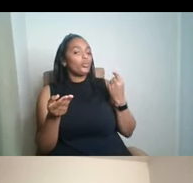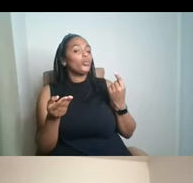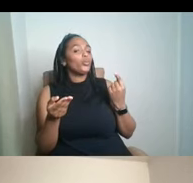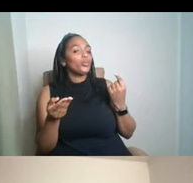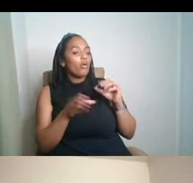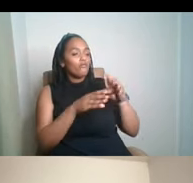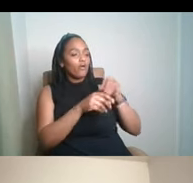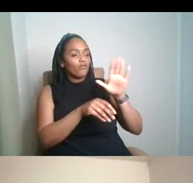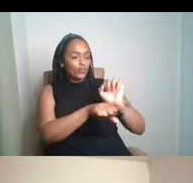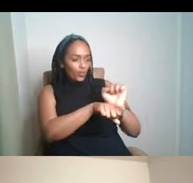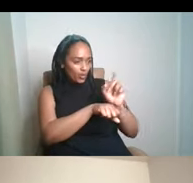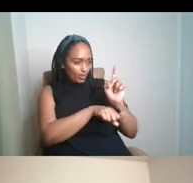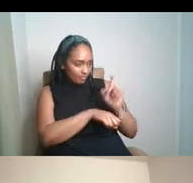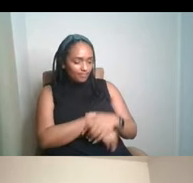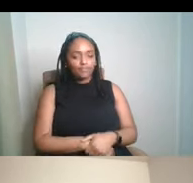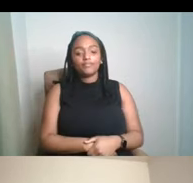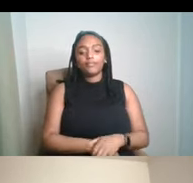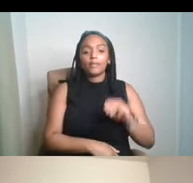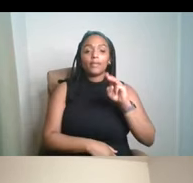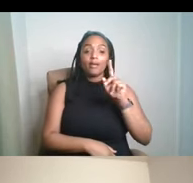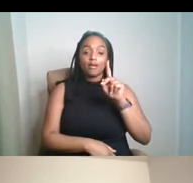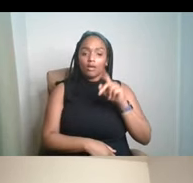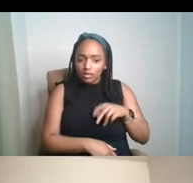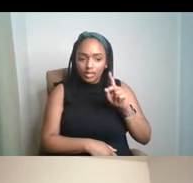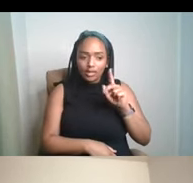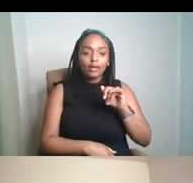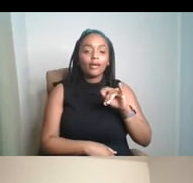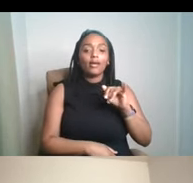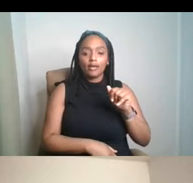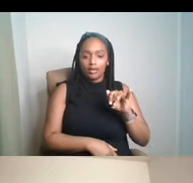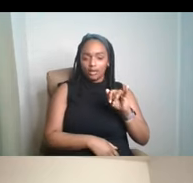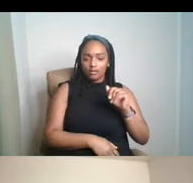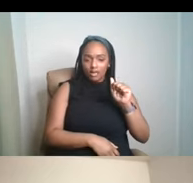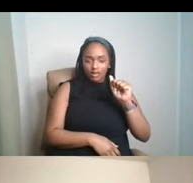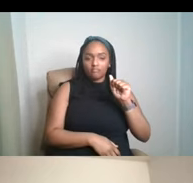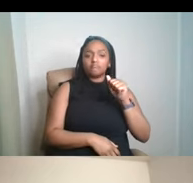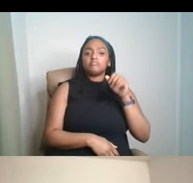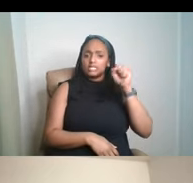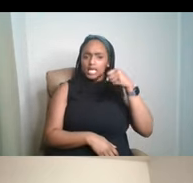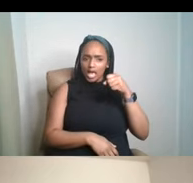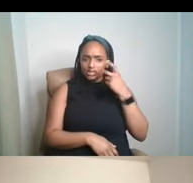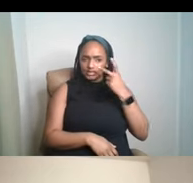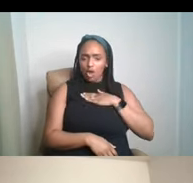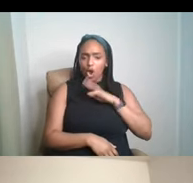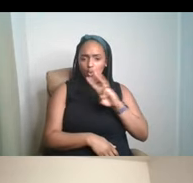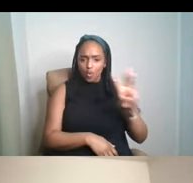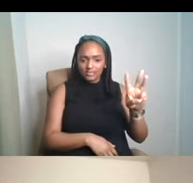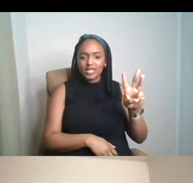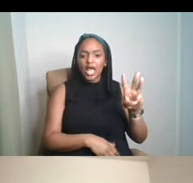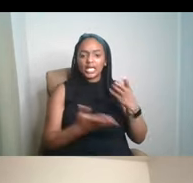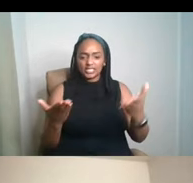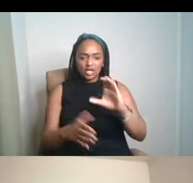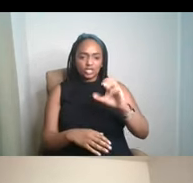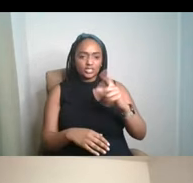Yeah, you can check out our website, and I think I saw it in the chat. And I'm pretty sure there's